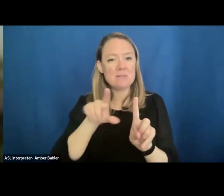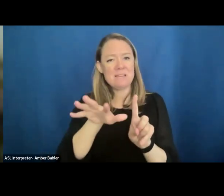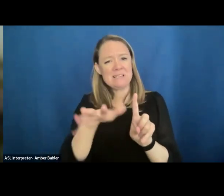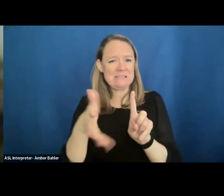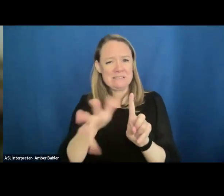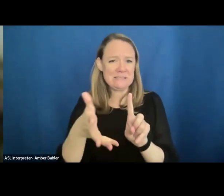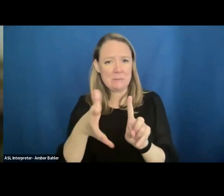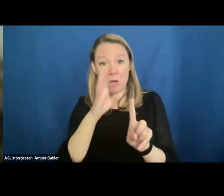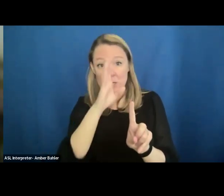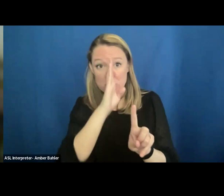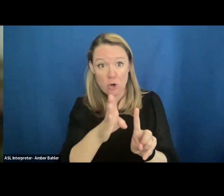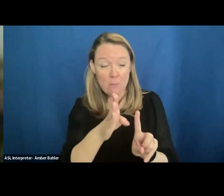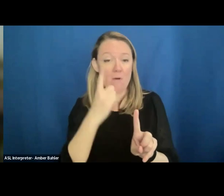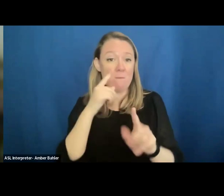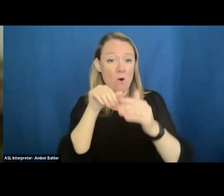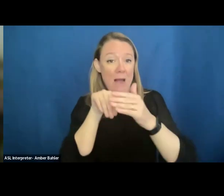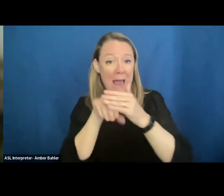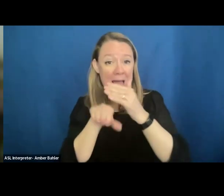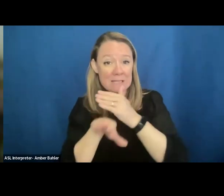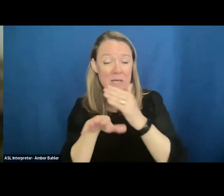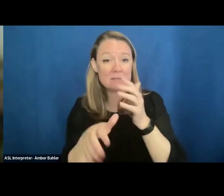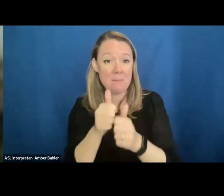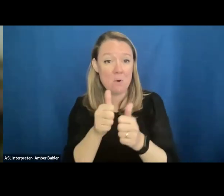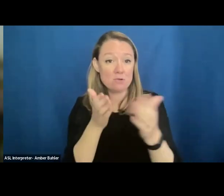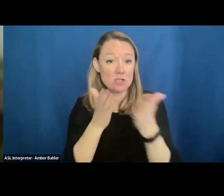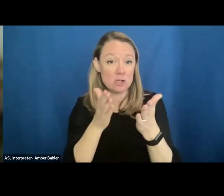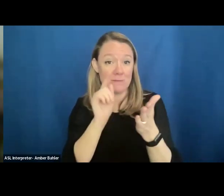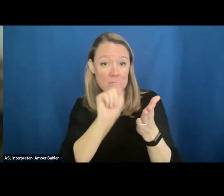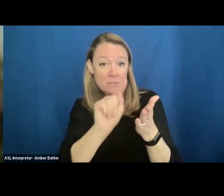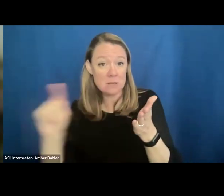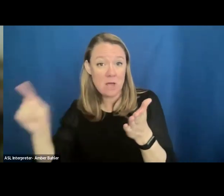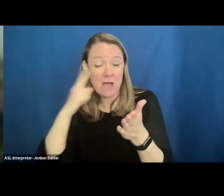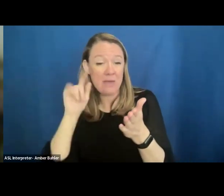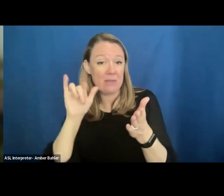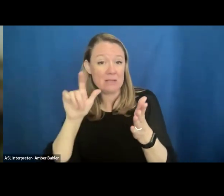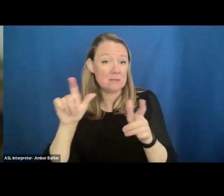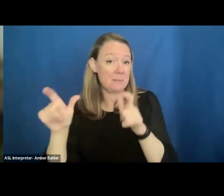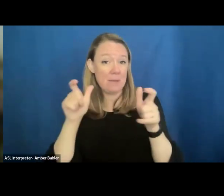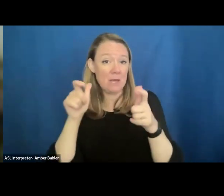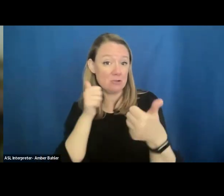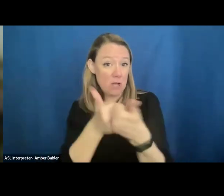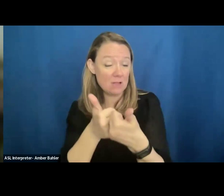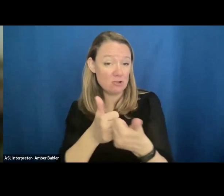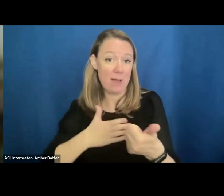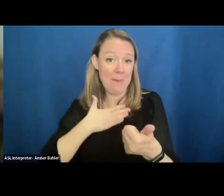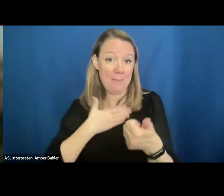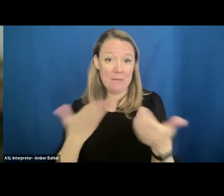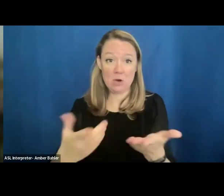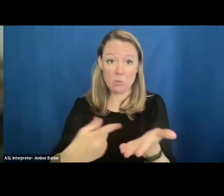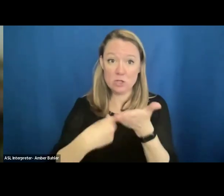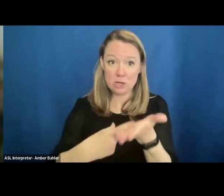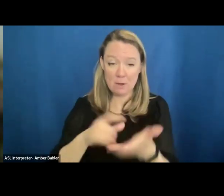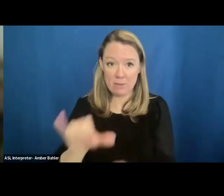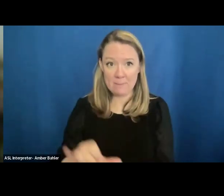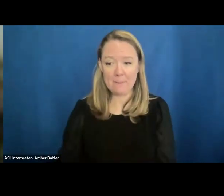have, I think is a big challenge. So I'm really glad that we're talking about it. I've noticed